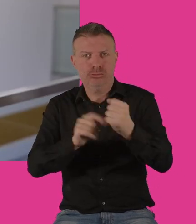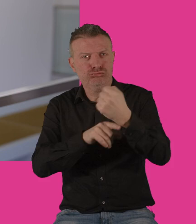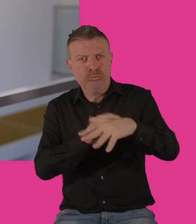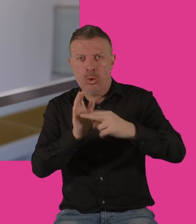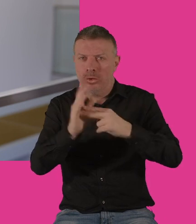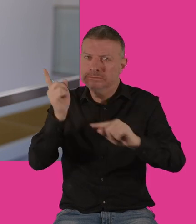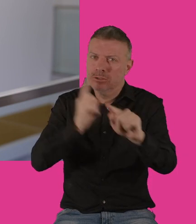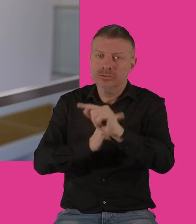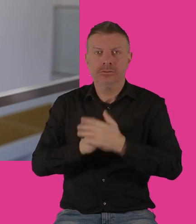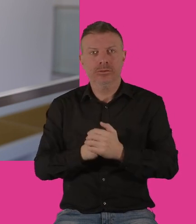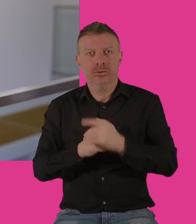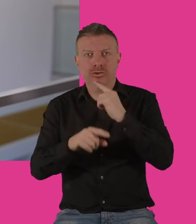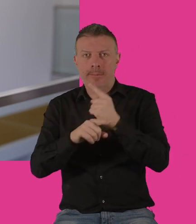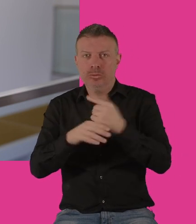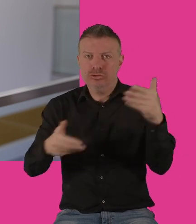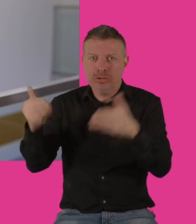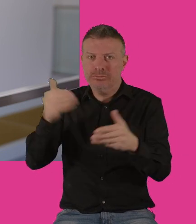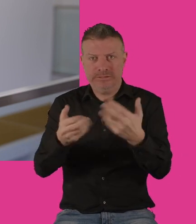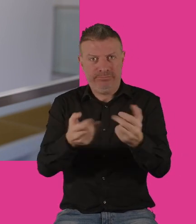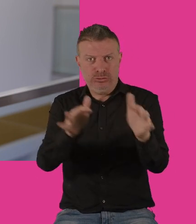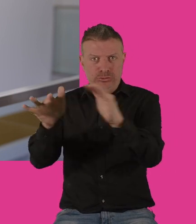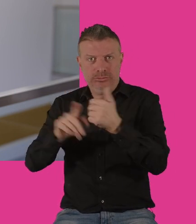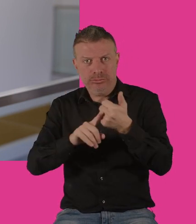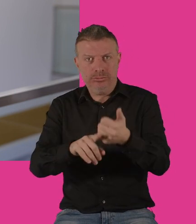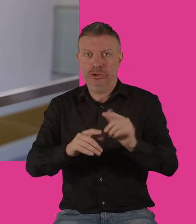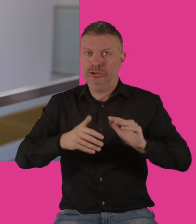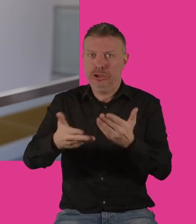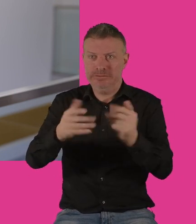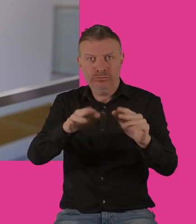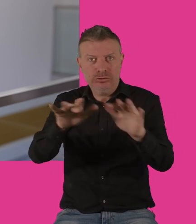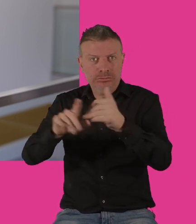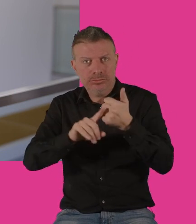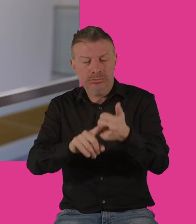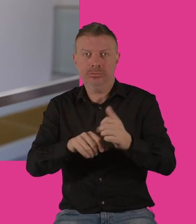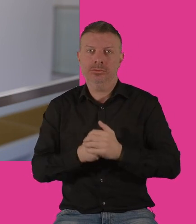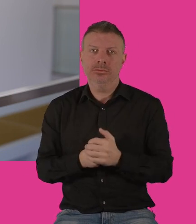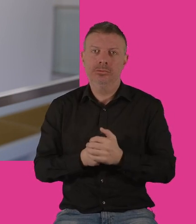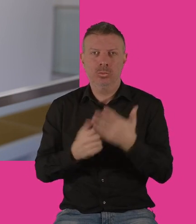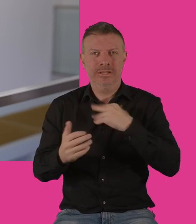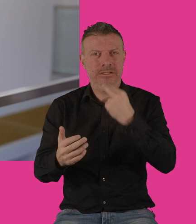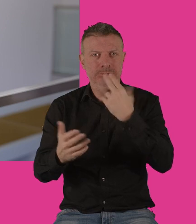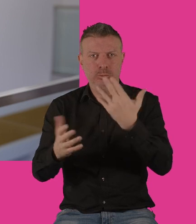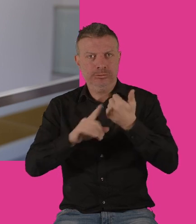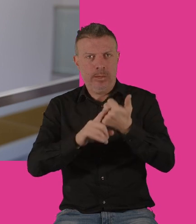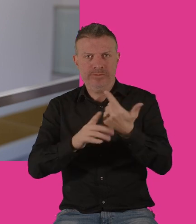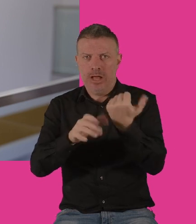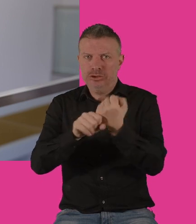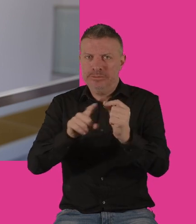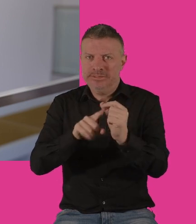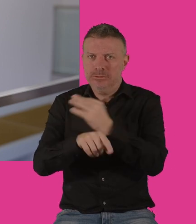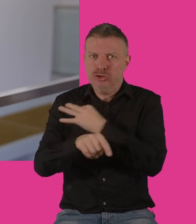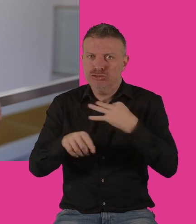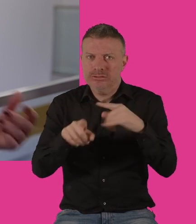grassroots organisations, talking about charities that are available and services that are available. But we also need to have the support of likes of